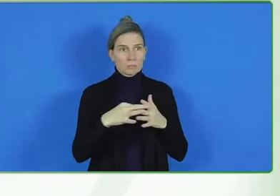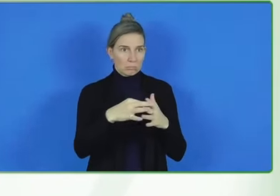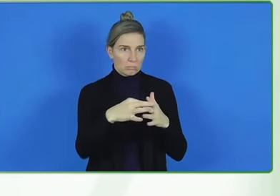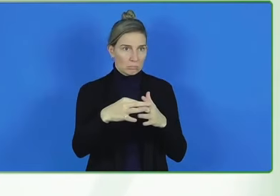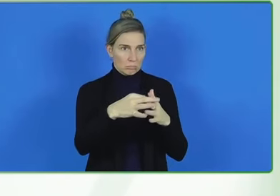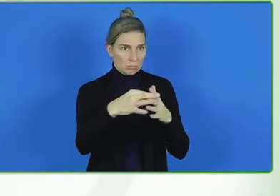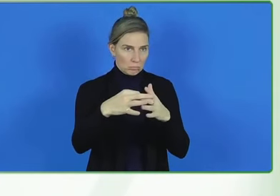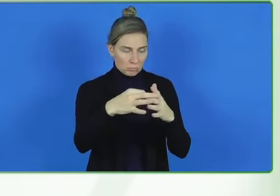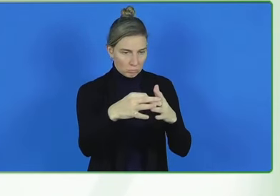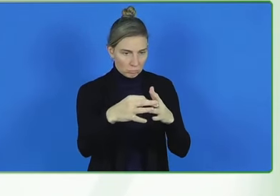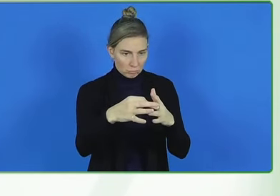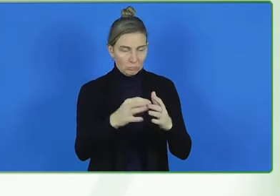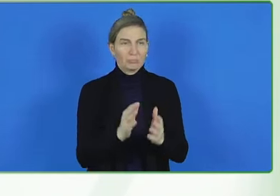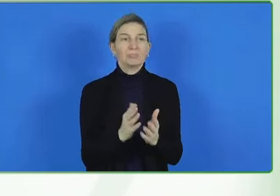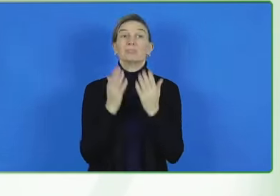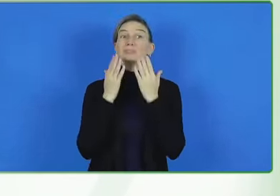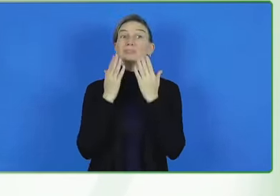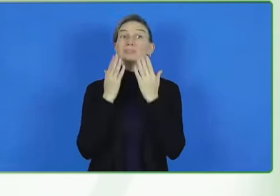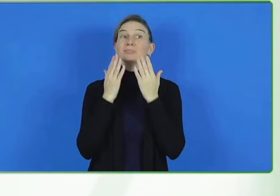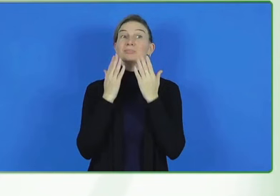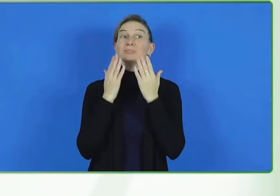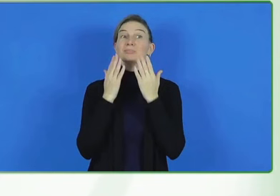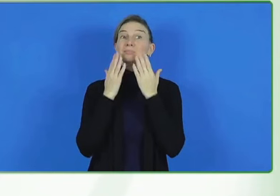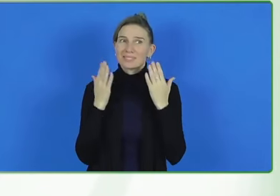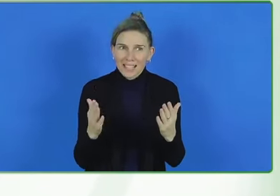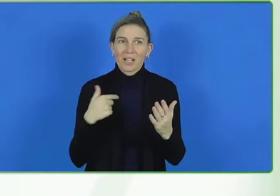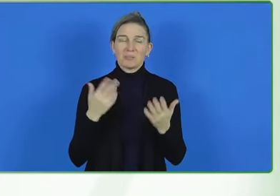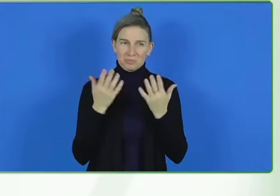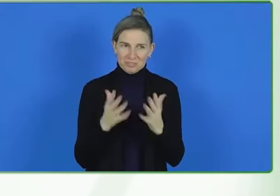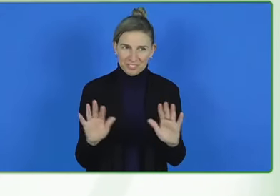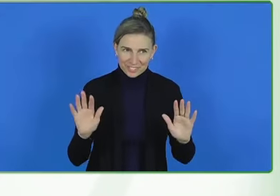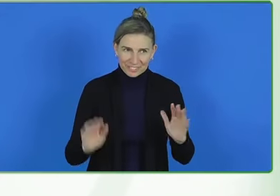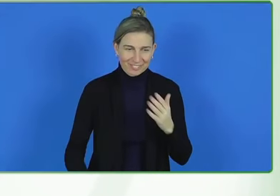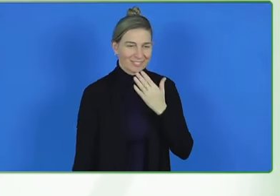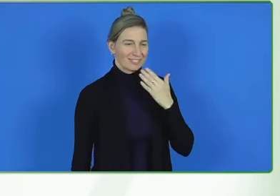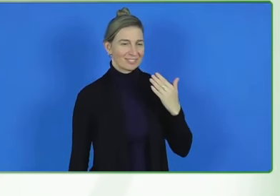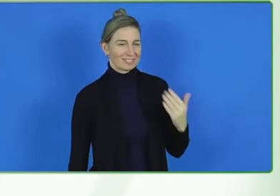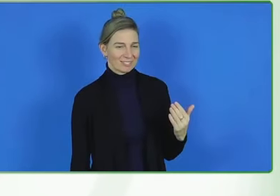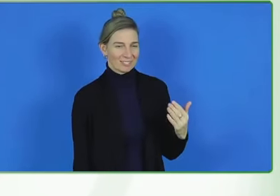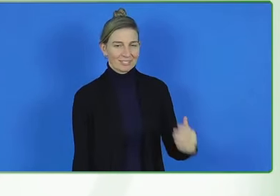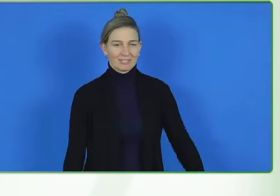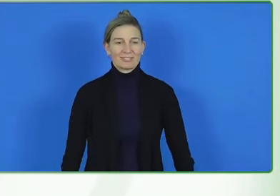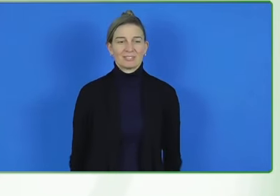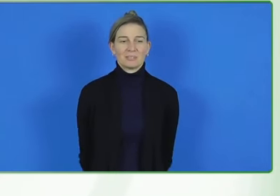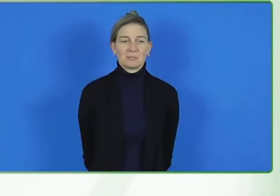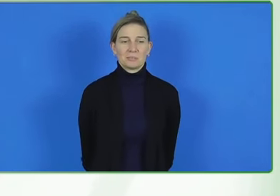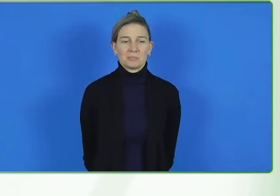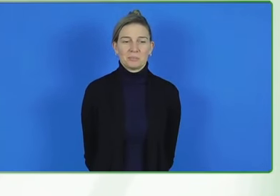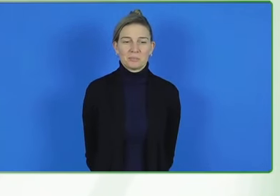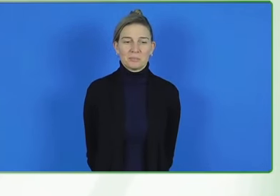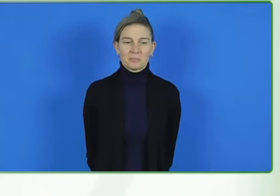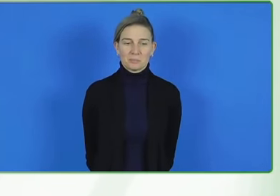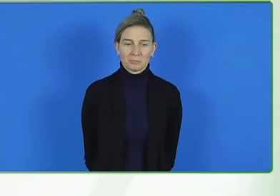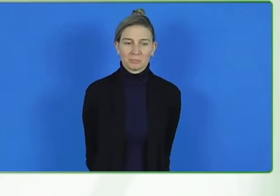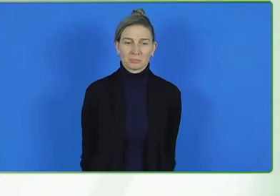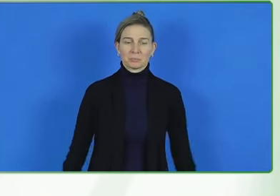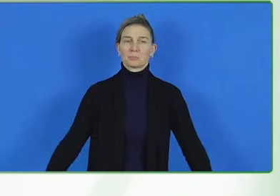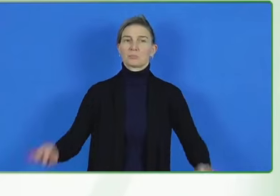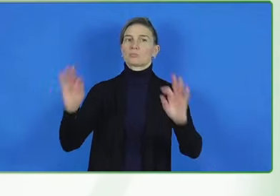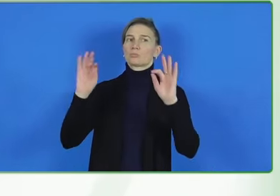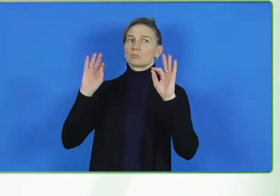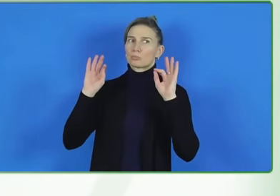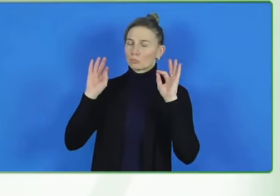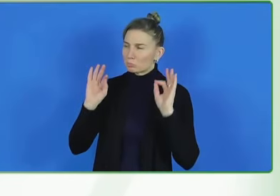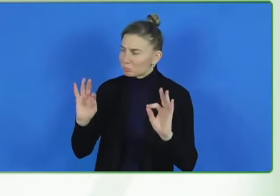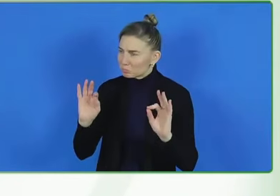much. I'm finished. Thank you, Daniel. Thank you. Thank you. And thank you, Daniel. Thank you, Daniel,